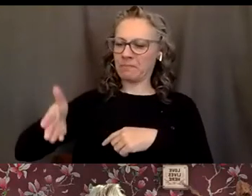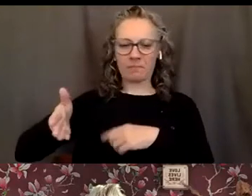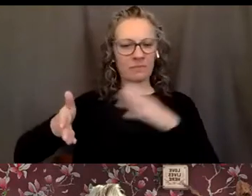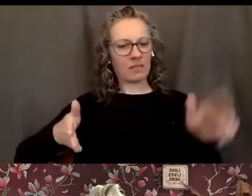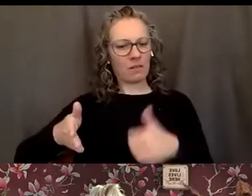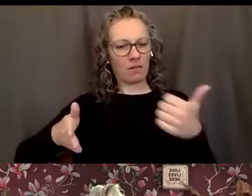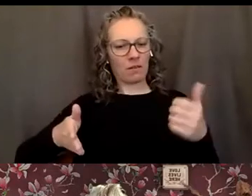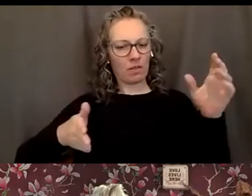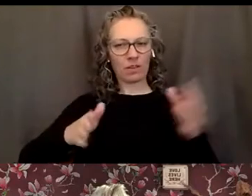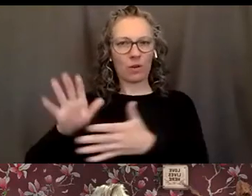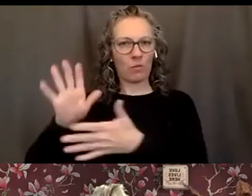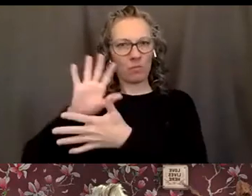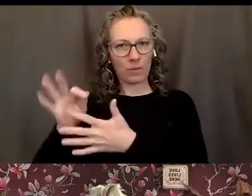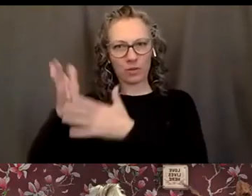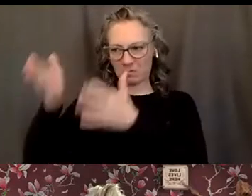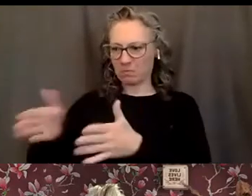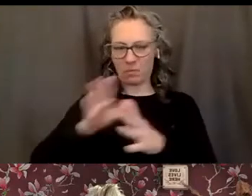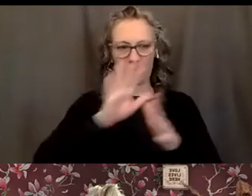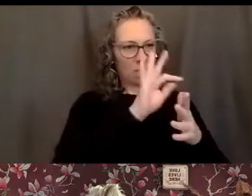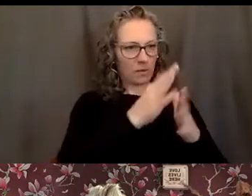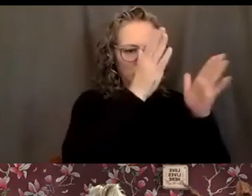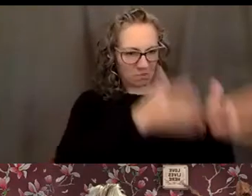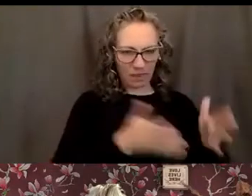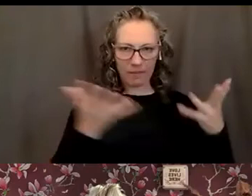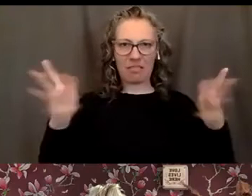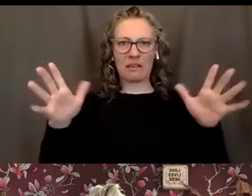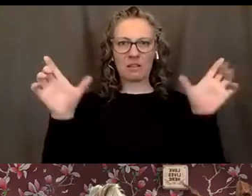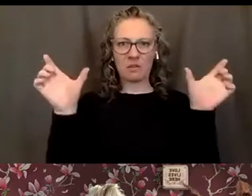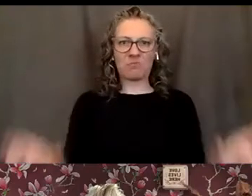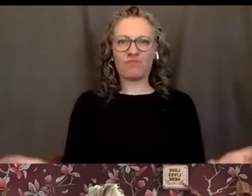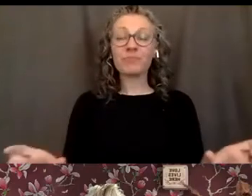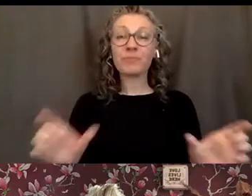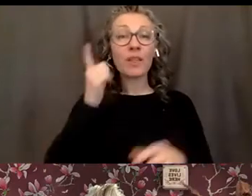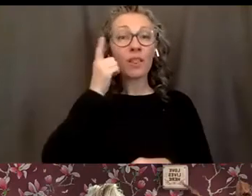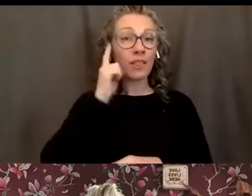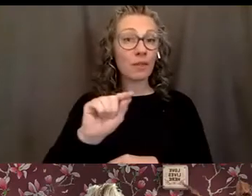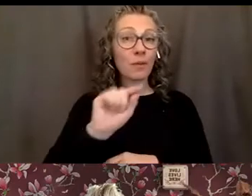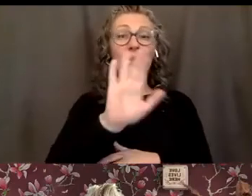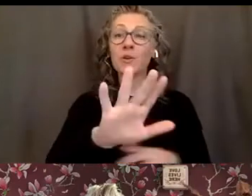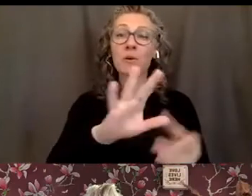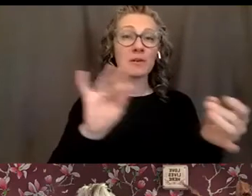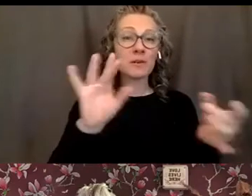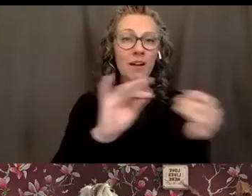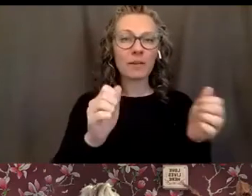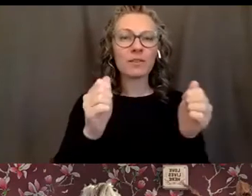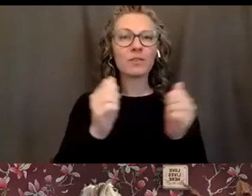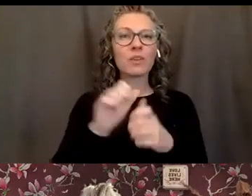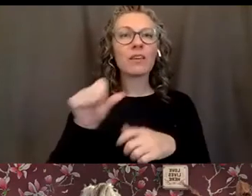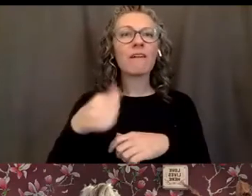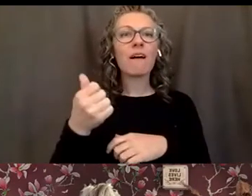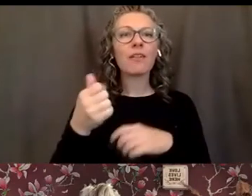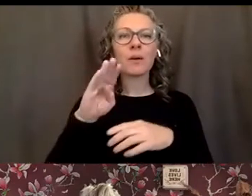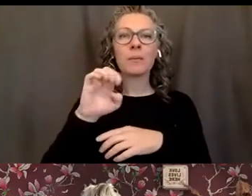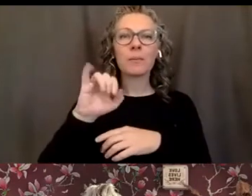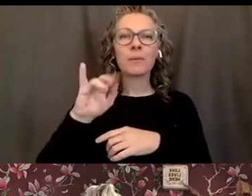option, and that's it, that's all there is, right? But when Thorne was also mentioning about like the other beings, like